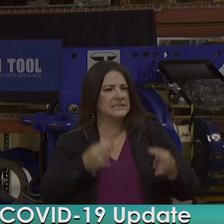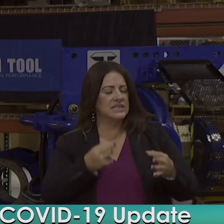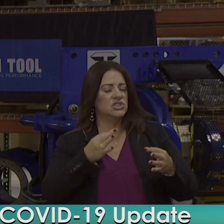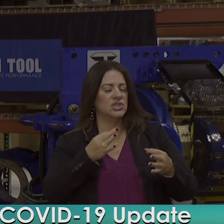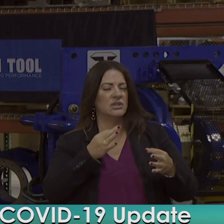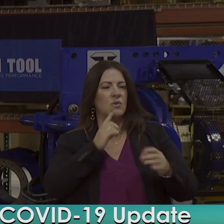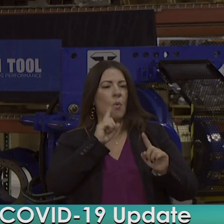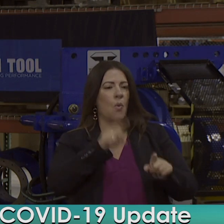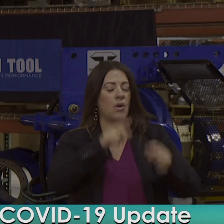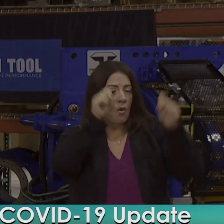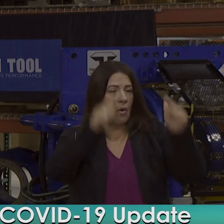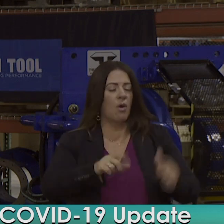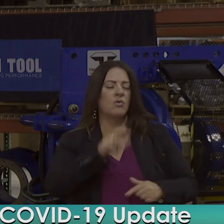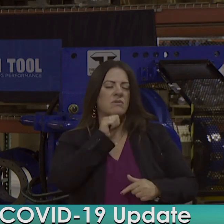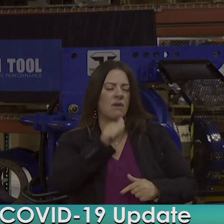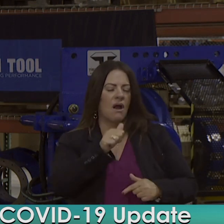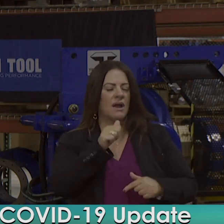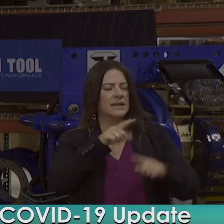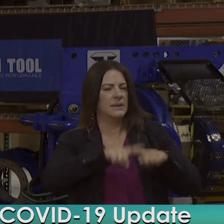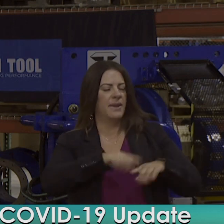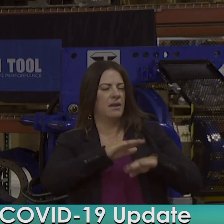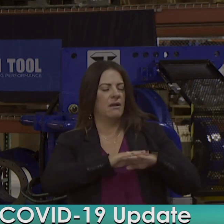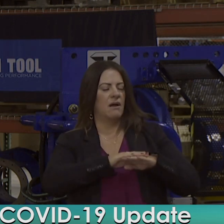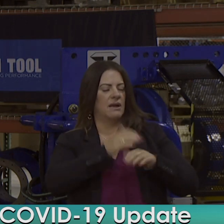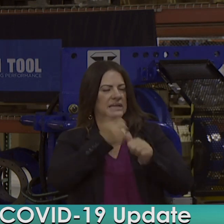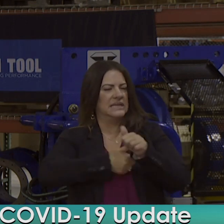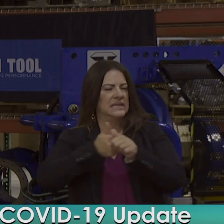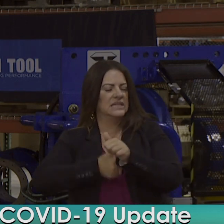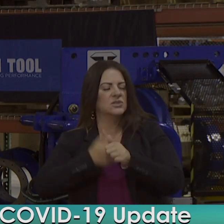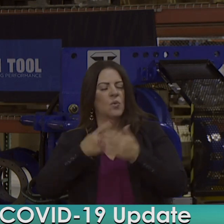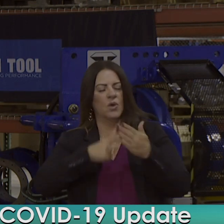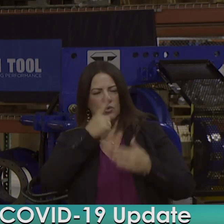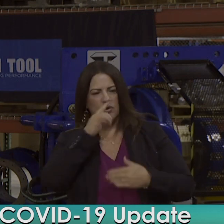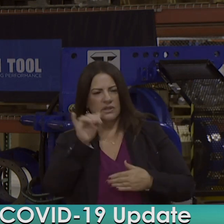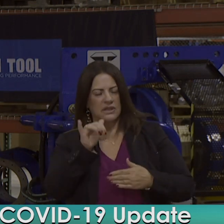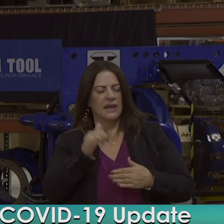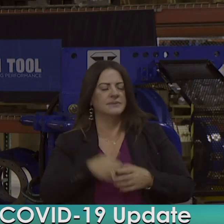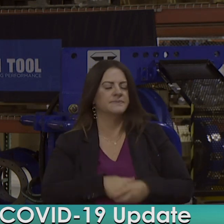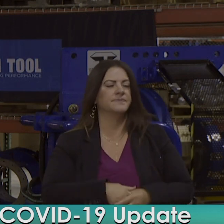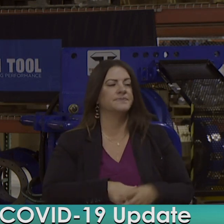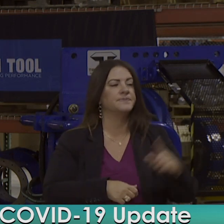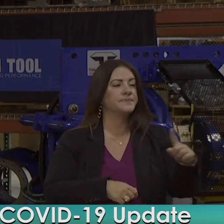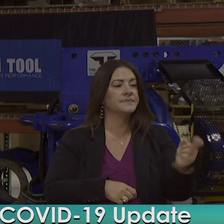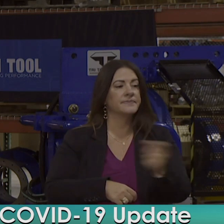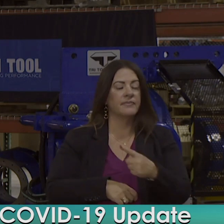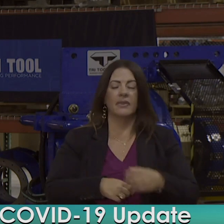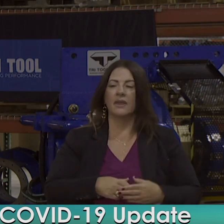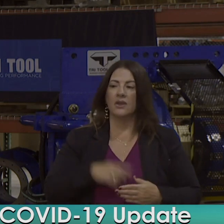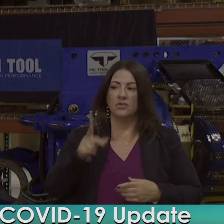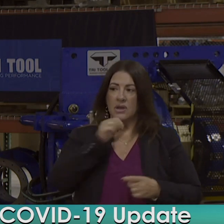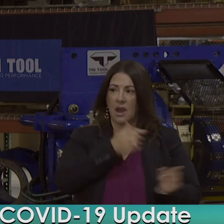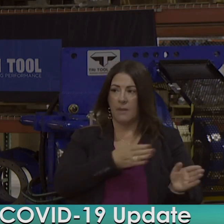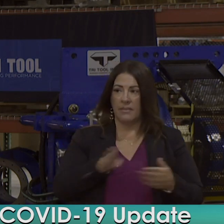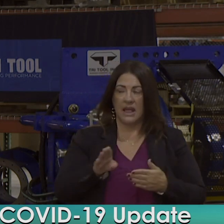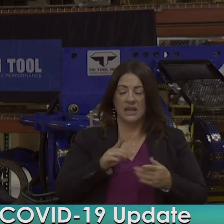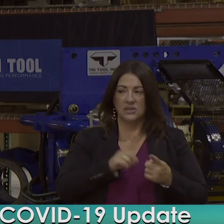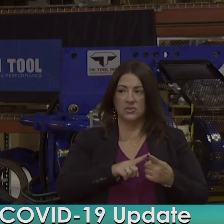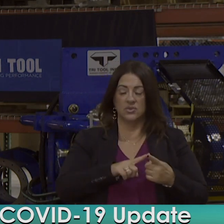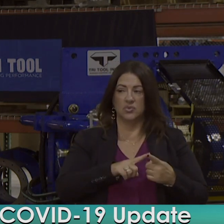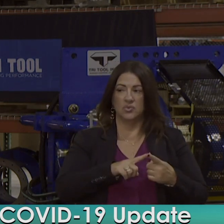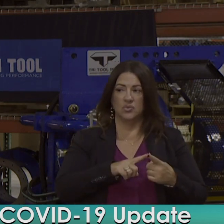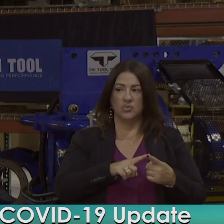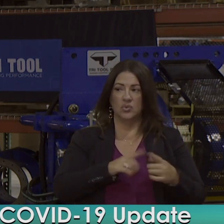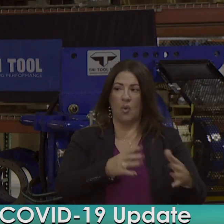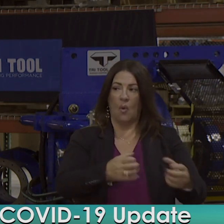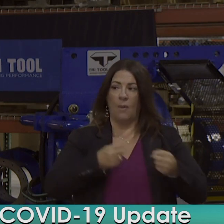time. So just to clarify, at this point, you're not planning any sort of statewide toggling back, or is that something that's still